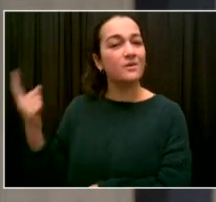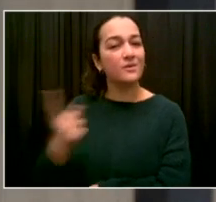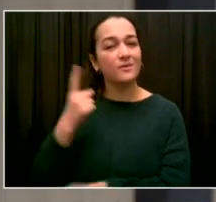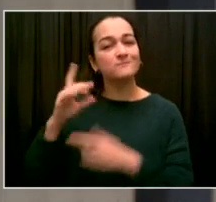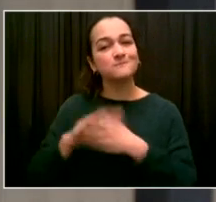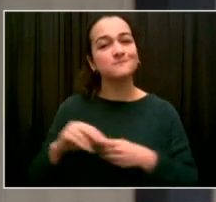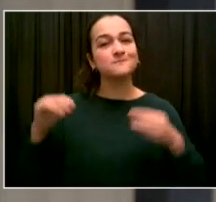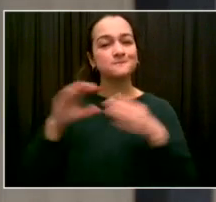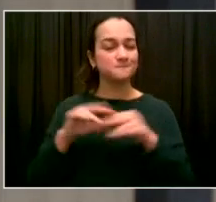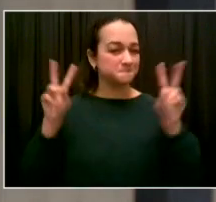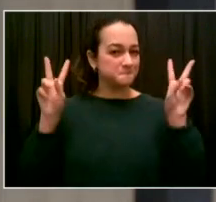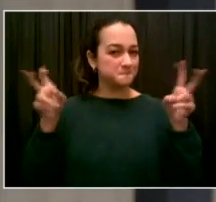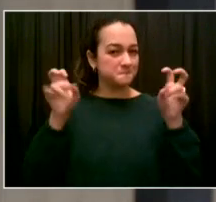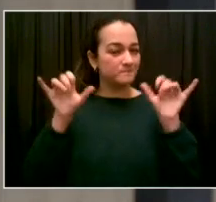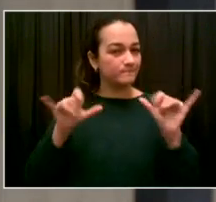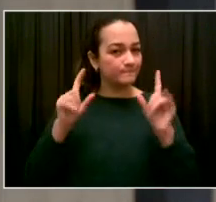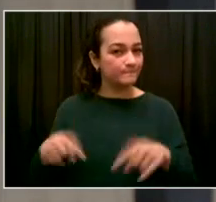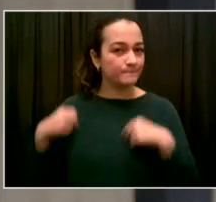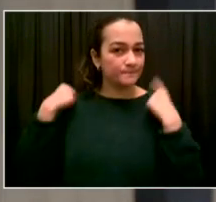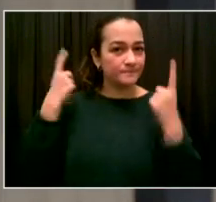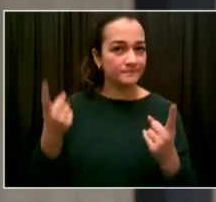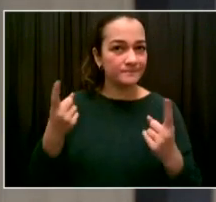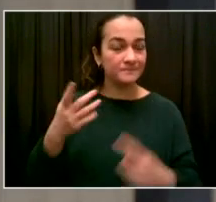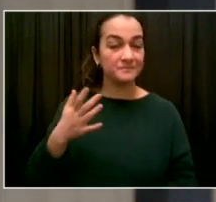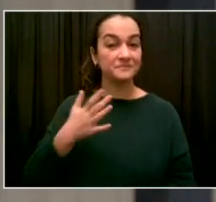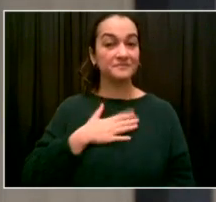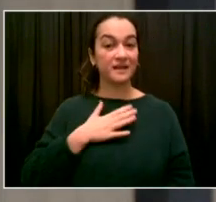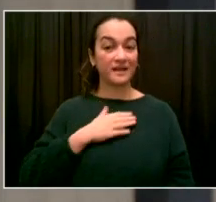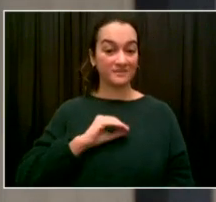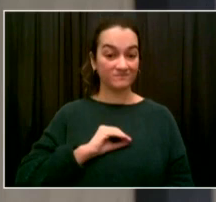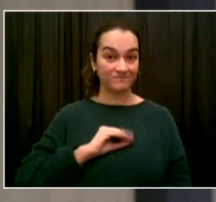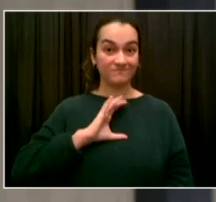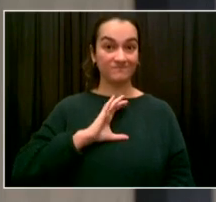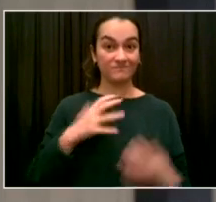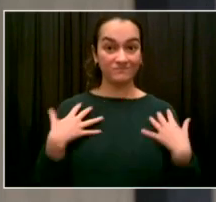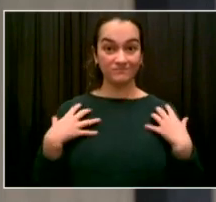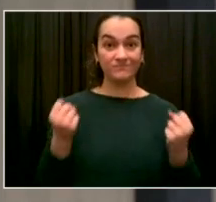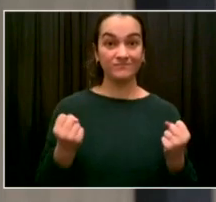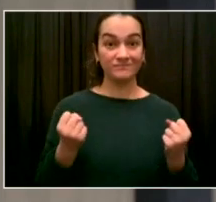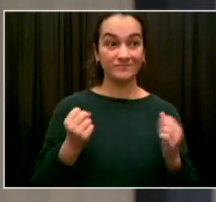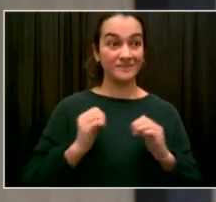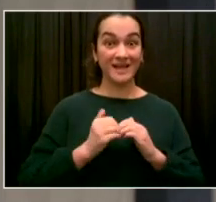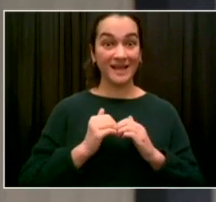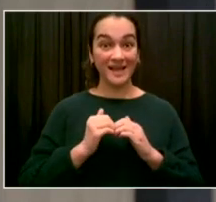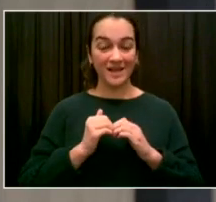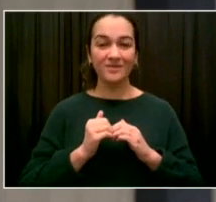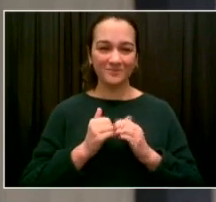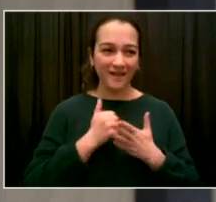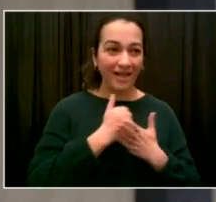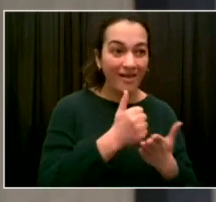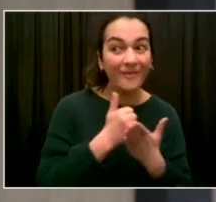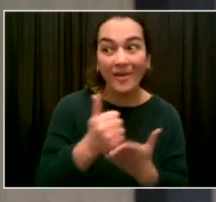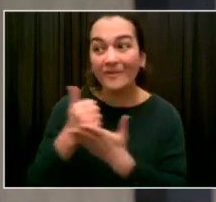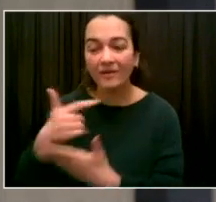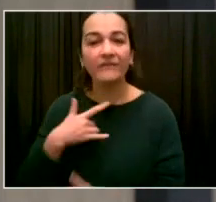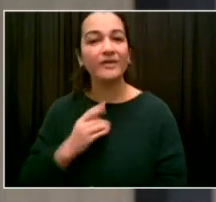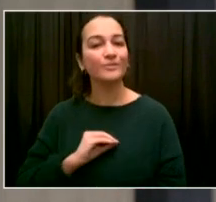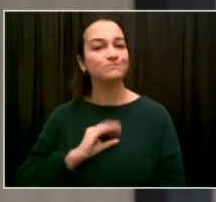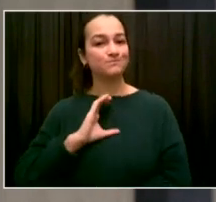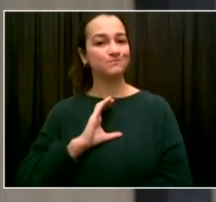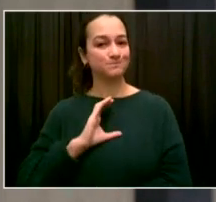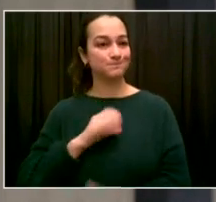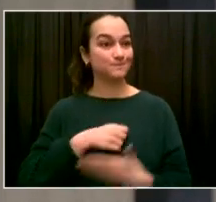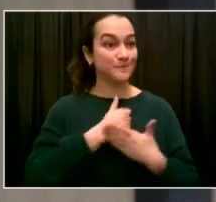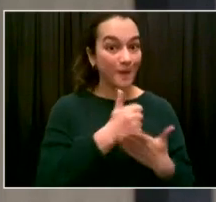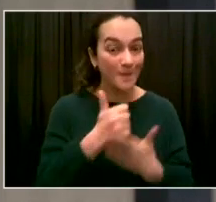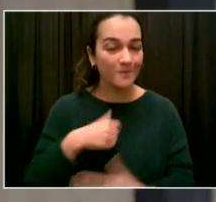said, you got to go, whatever profession you go into, whatever job you go, you got to love your work. That it's a blessing to be able to do that, something he